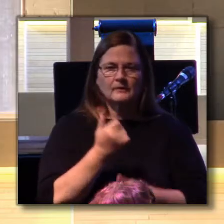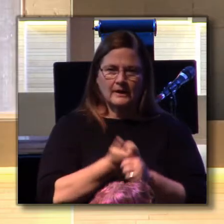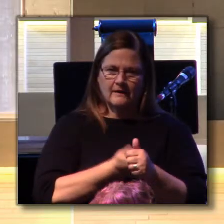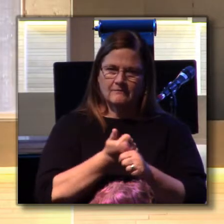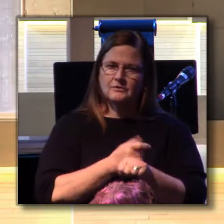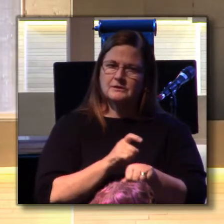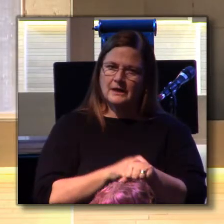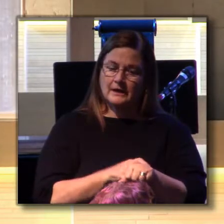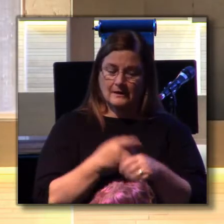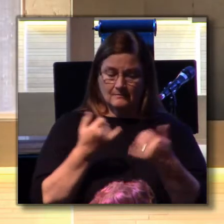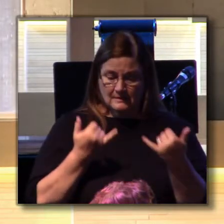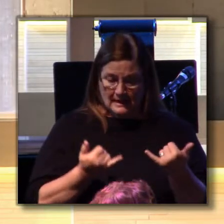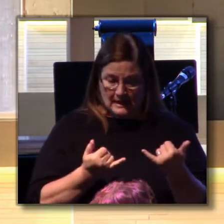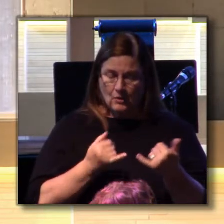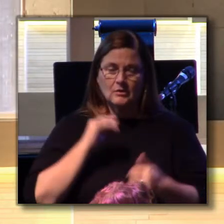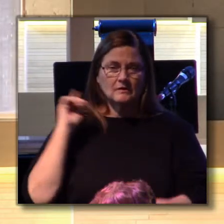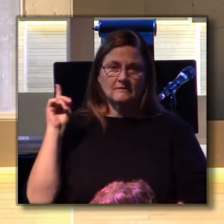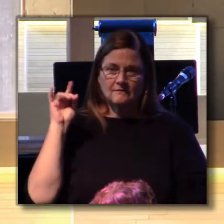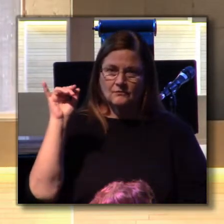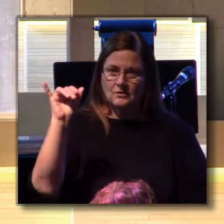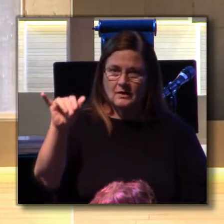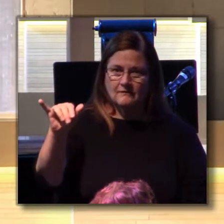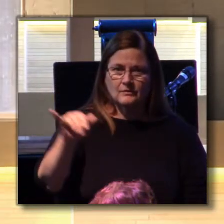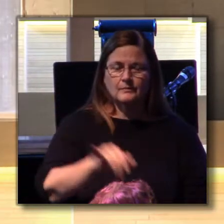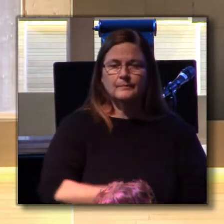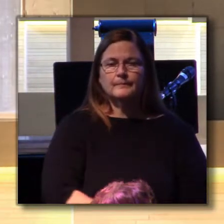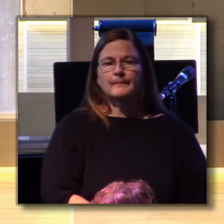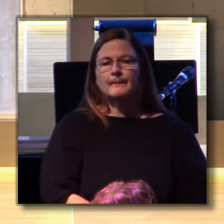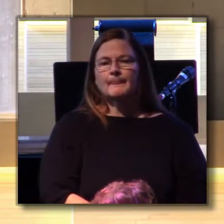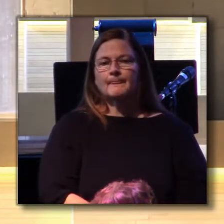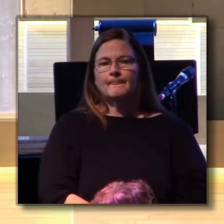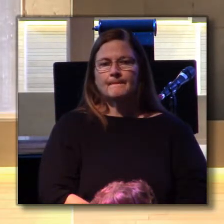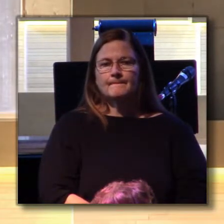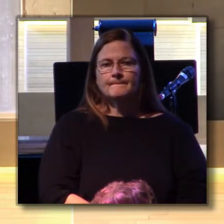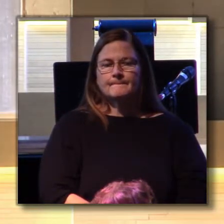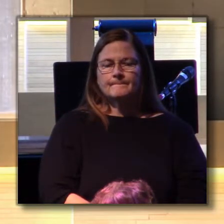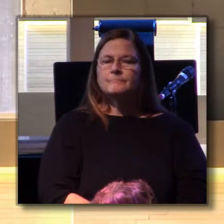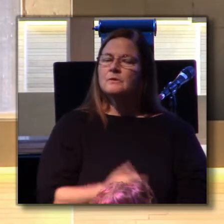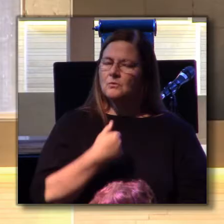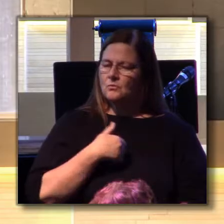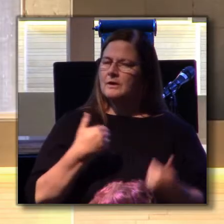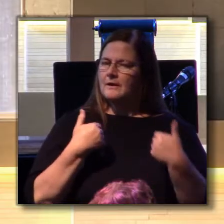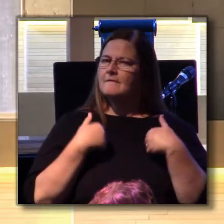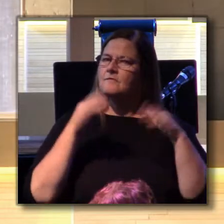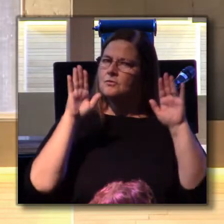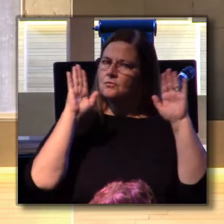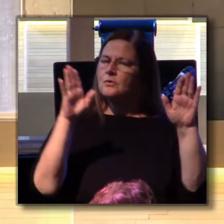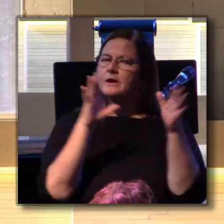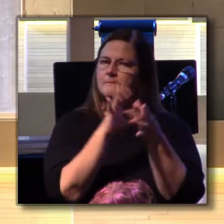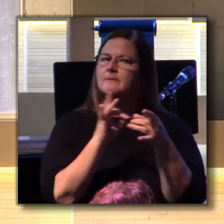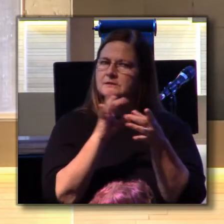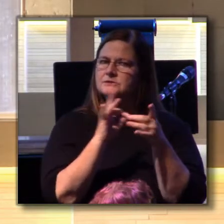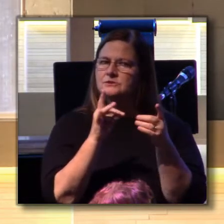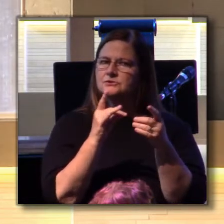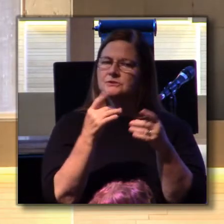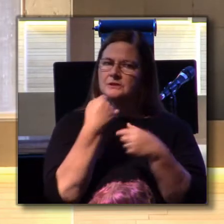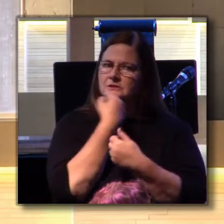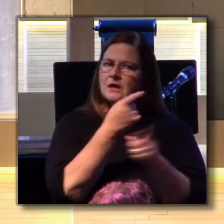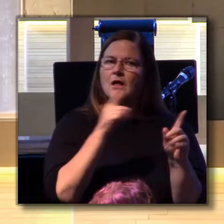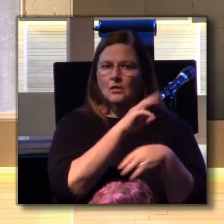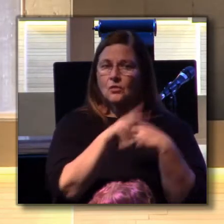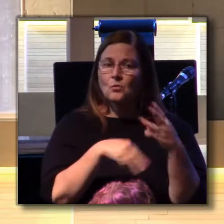now and for all eternity in coming to him. We have a great message to bring a world that is